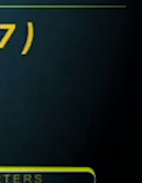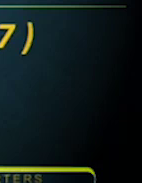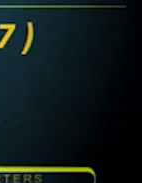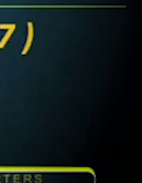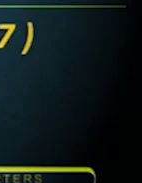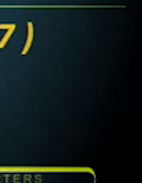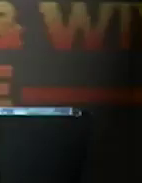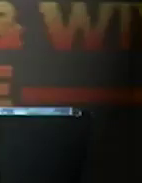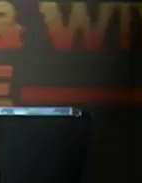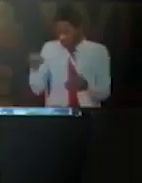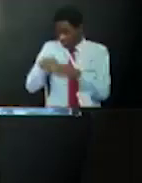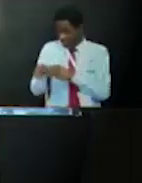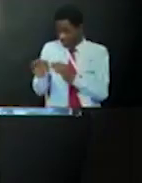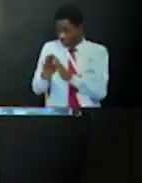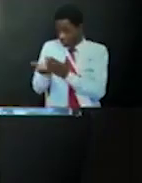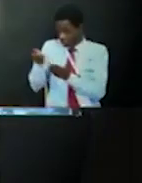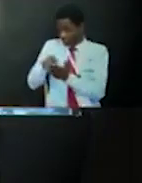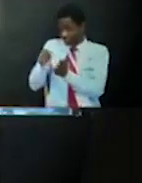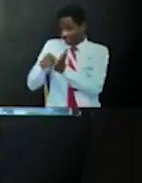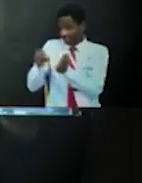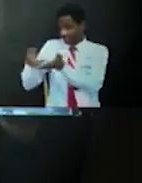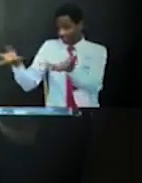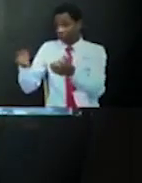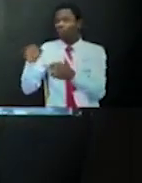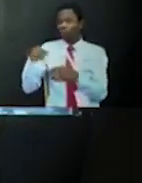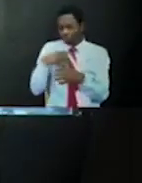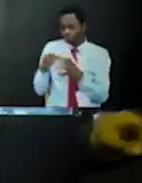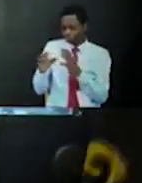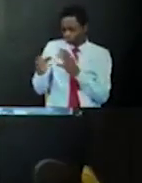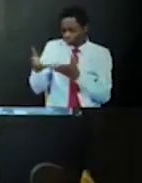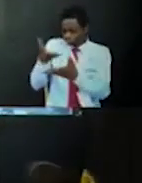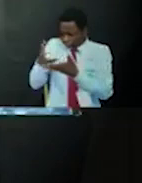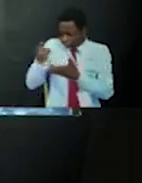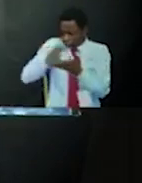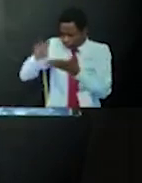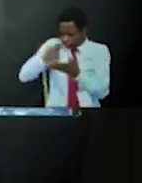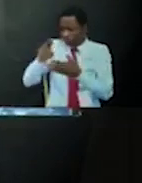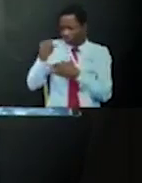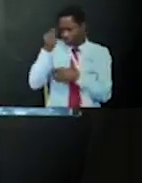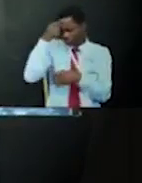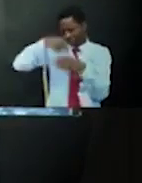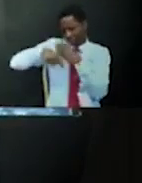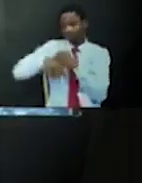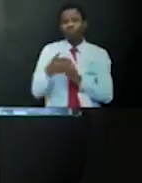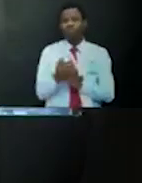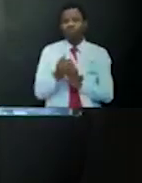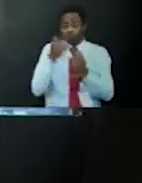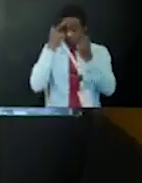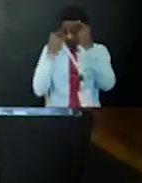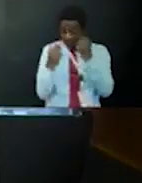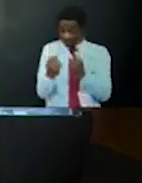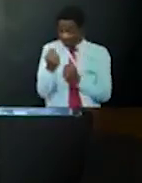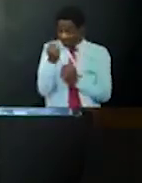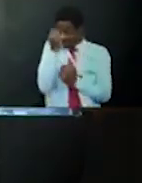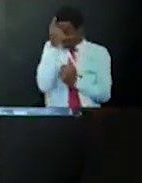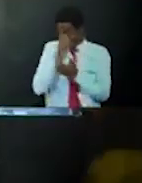containing, you have, because we want you to interact with it and use it, because understanding the theme